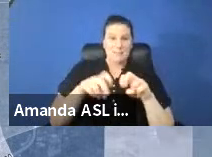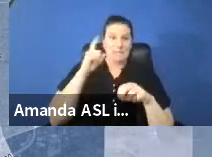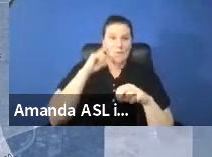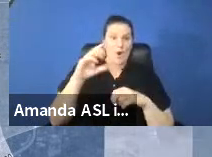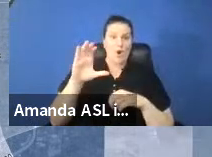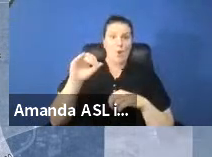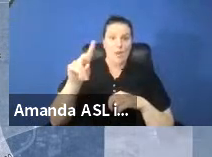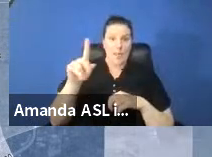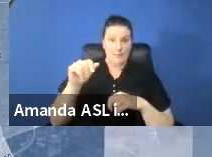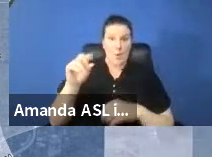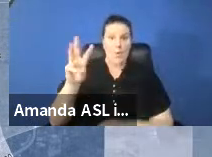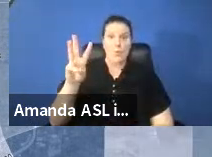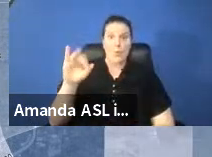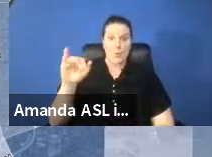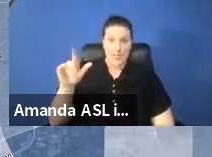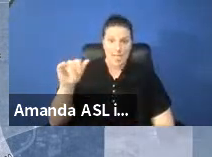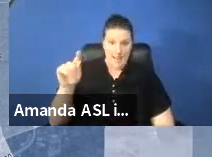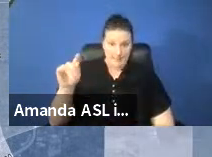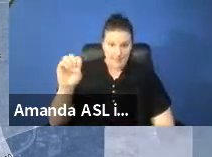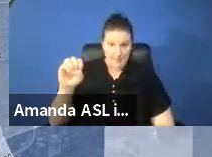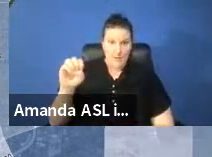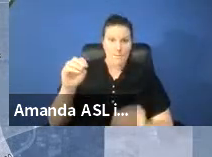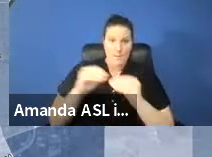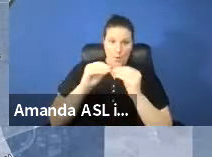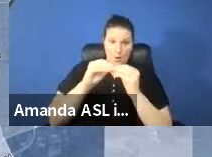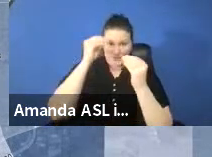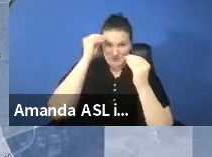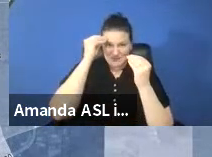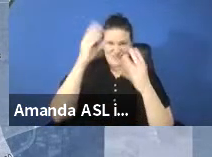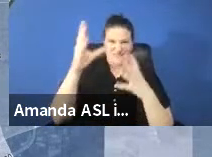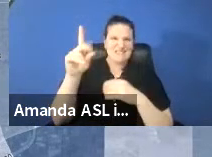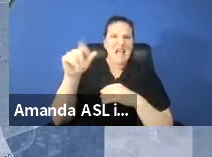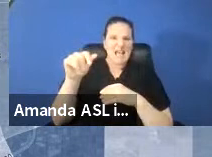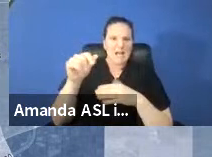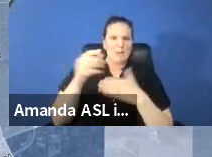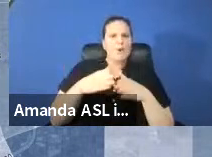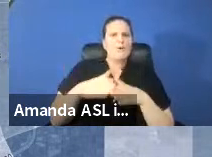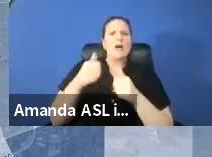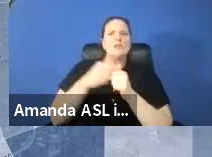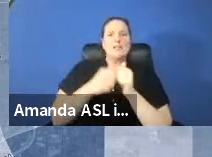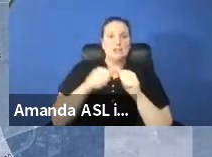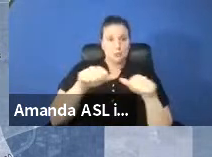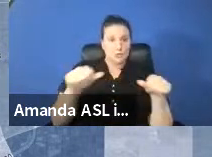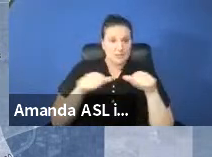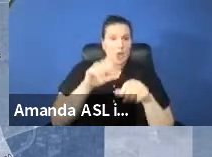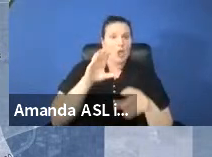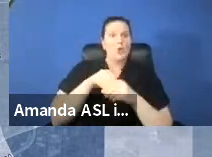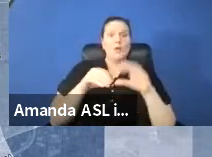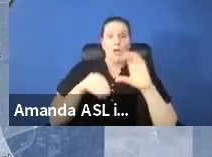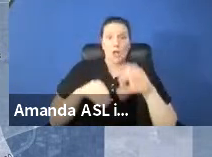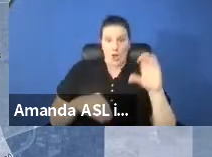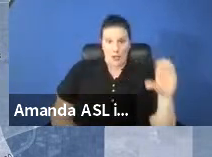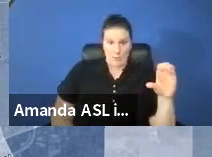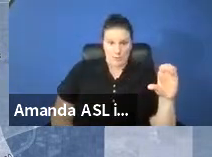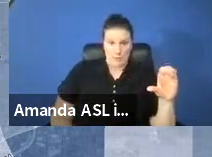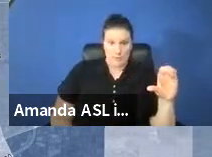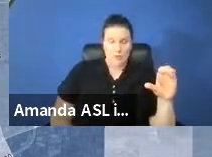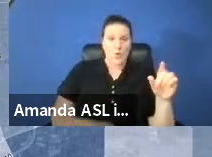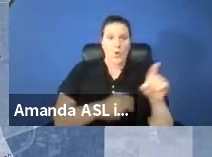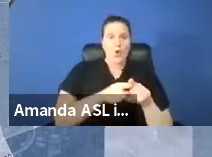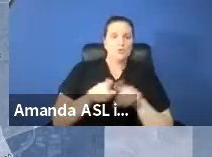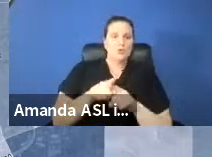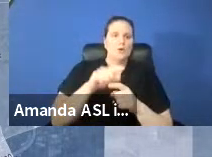Columbia-Willamette has more data that is broken out by region, including Clark County, and then